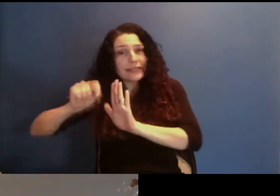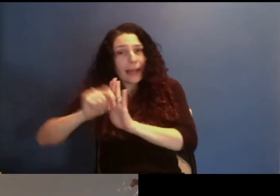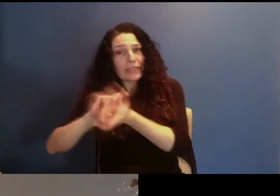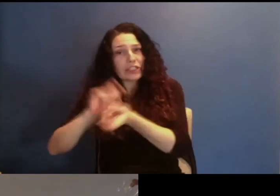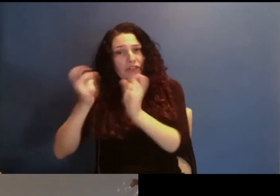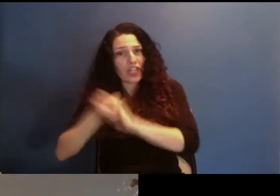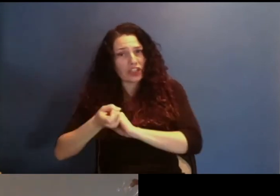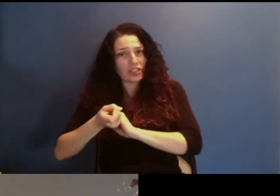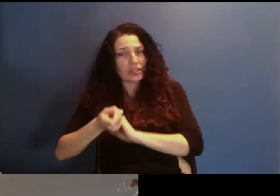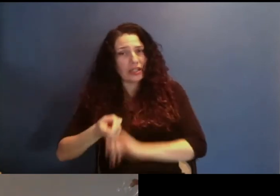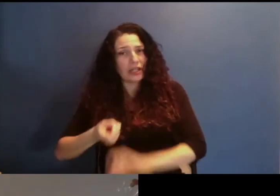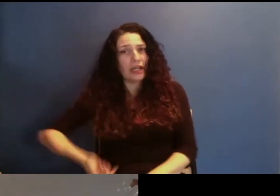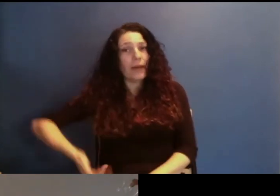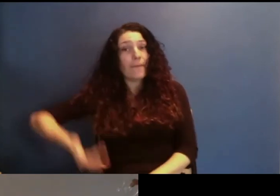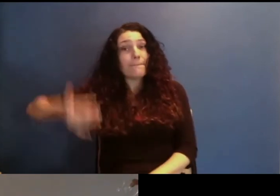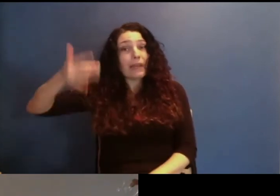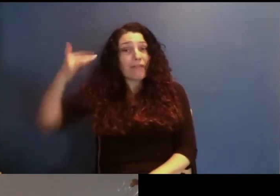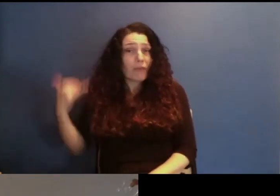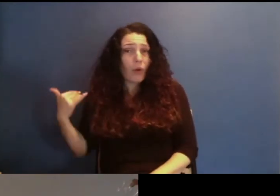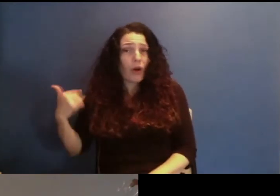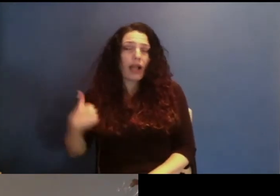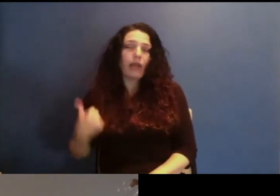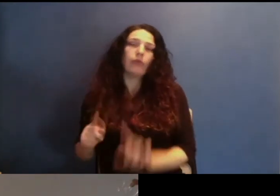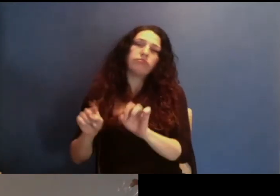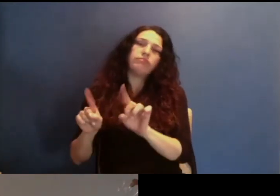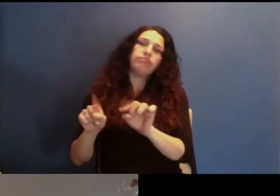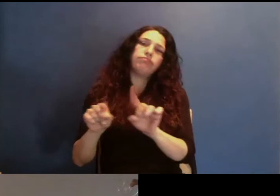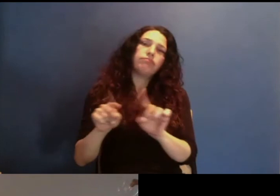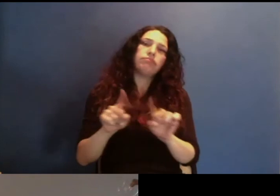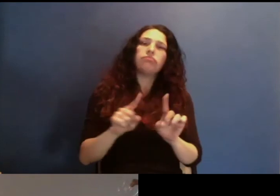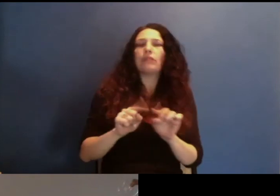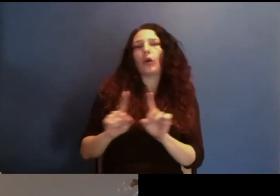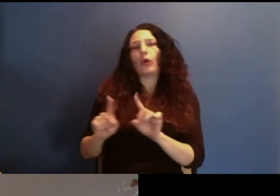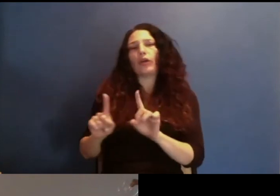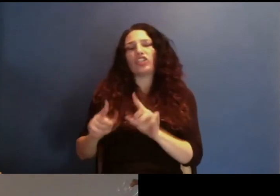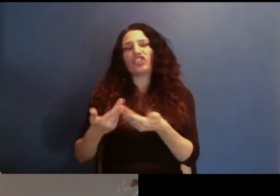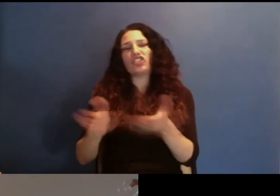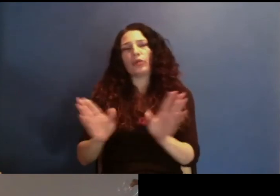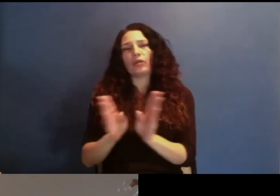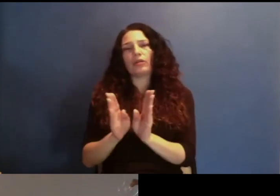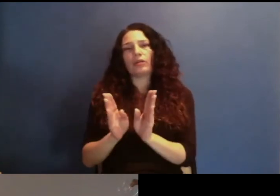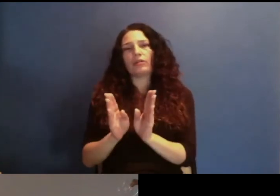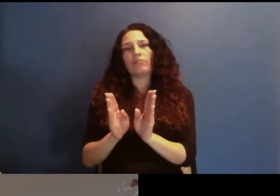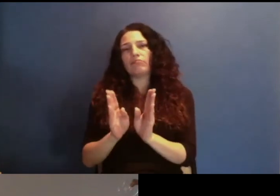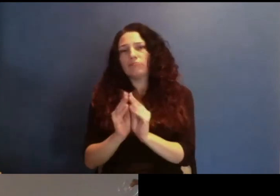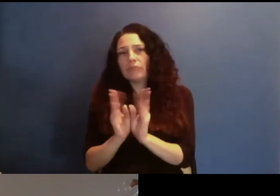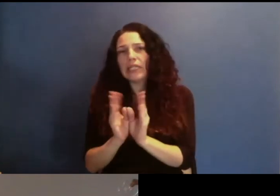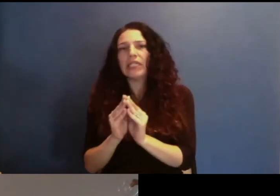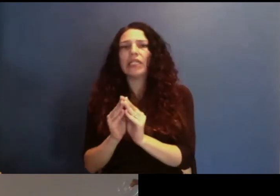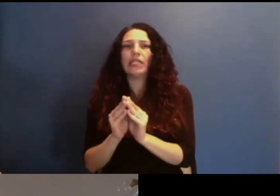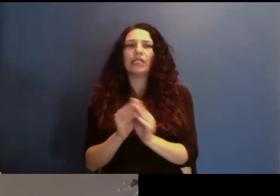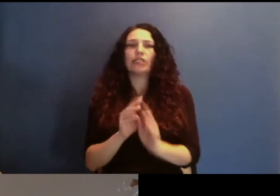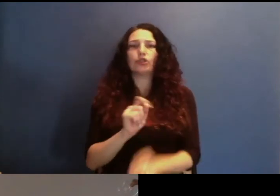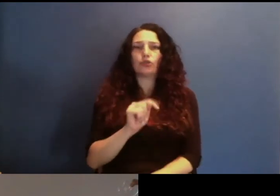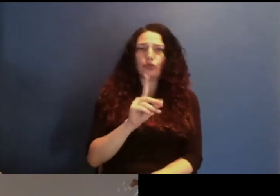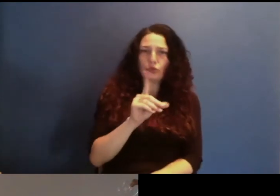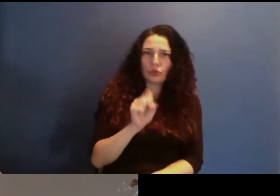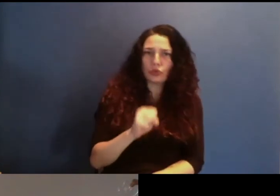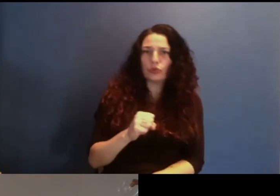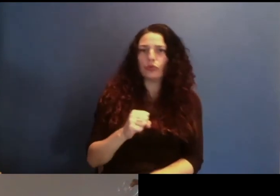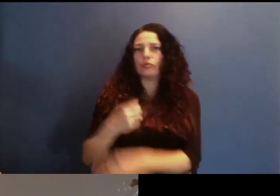book was optioned, I would go to like general meetings and with production companies and studio people and talk about putting a gay disabled person on the screen, and they were